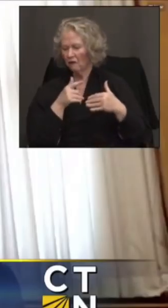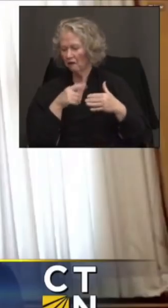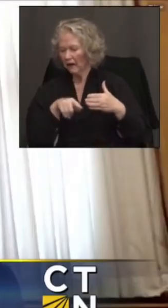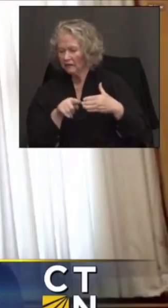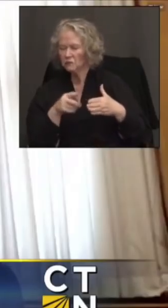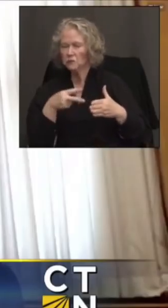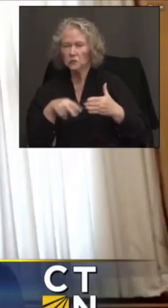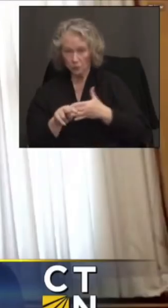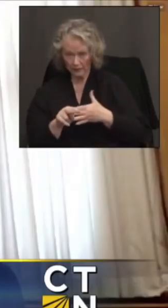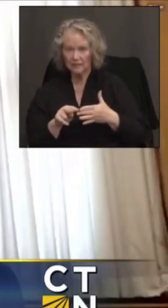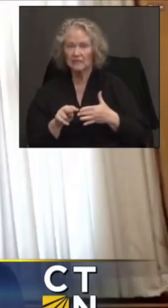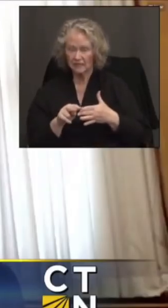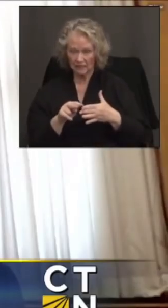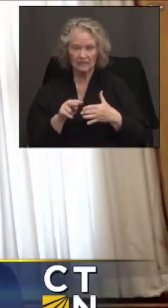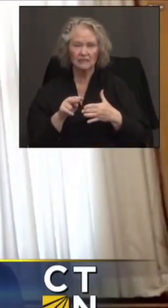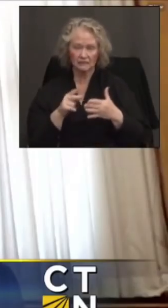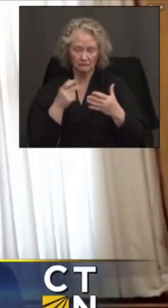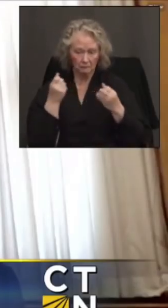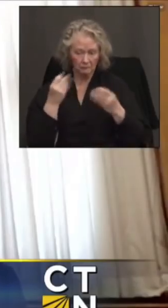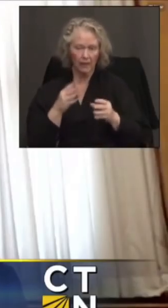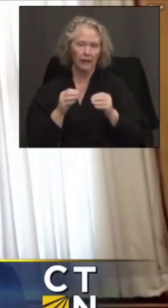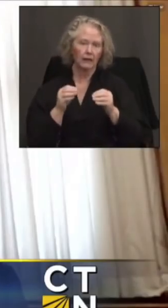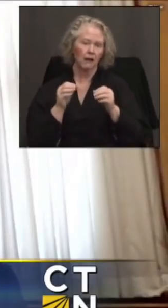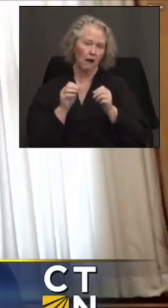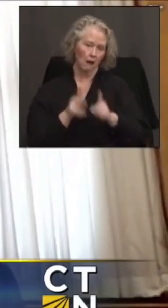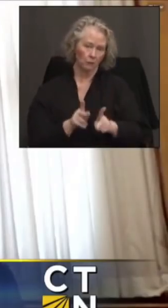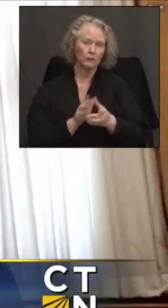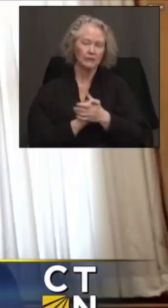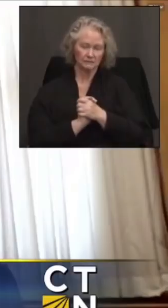two as there are opportunities available.